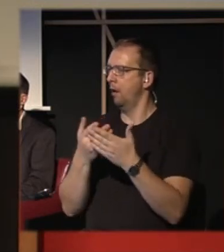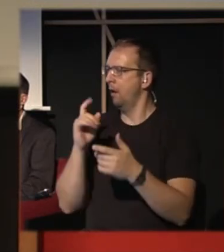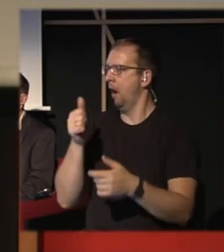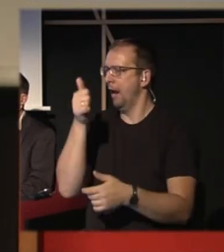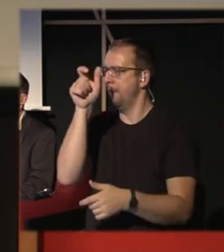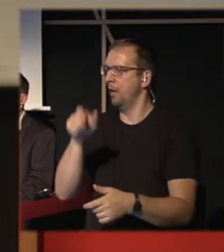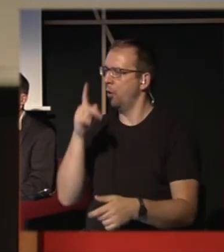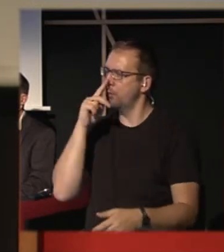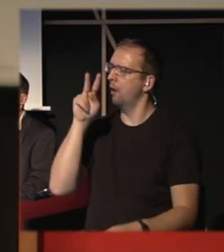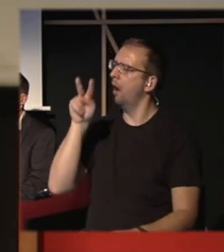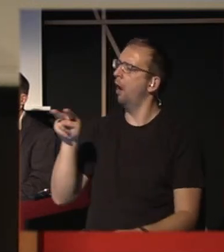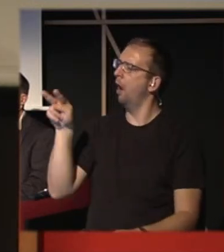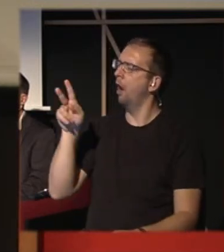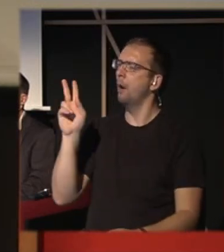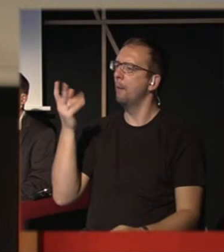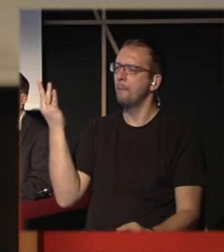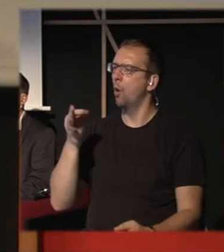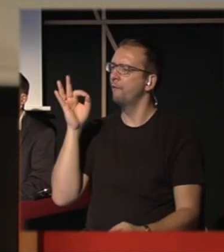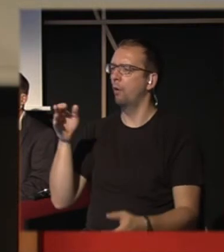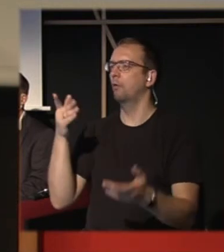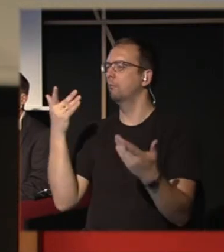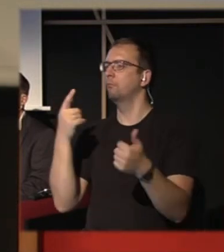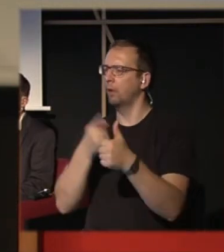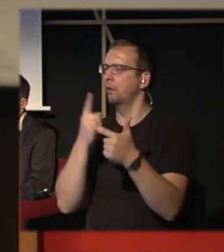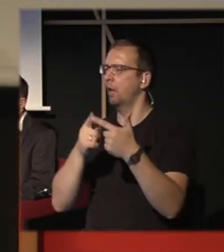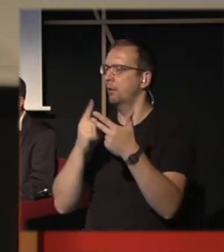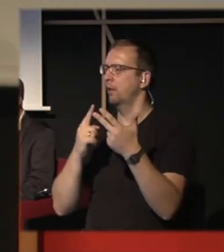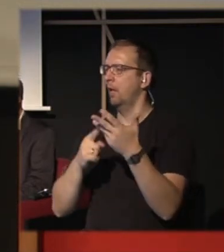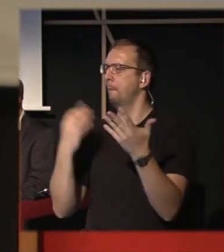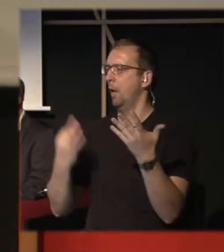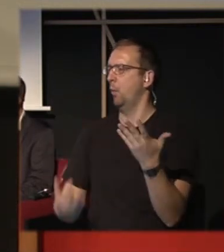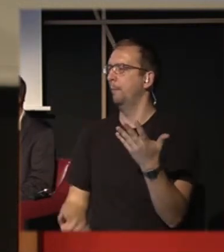a different, perspective on those roles.